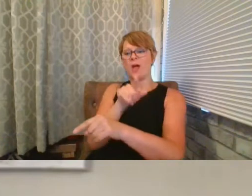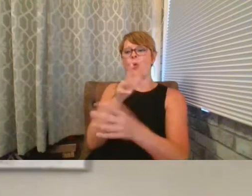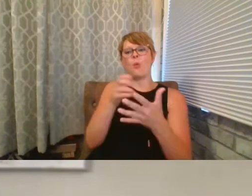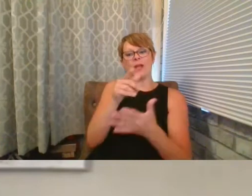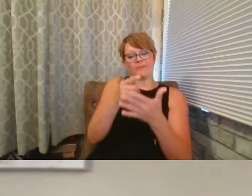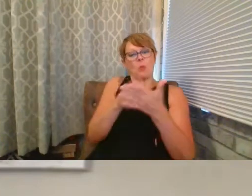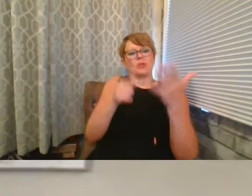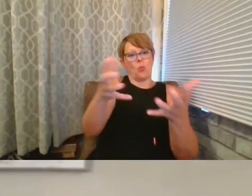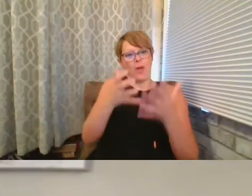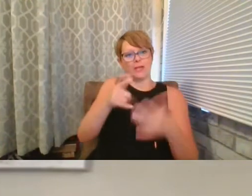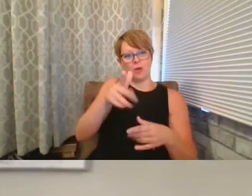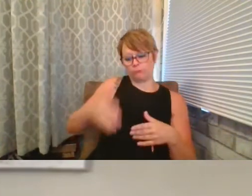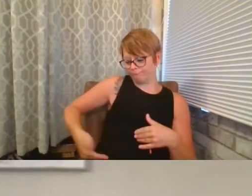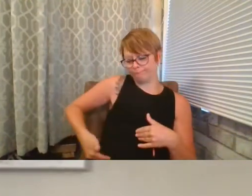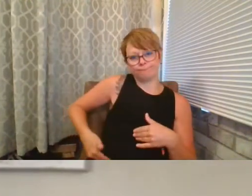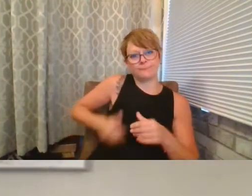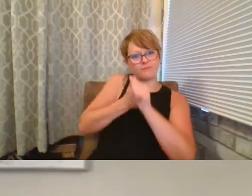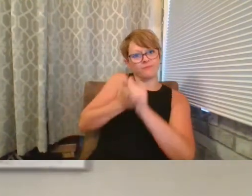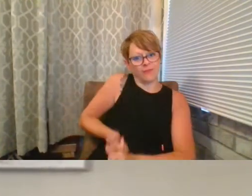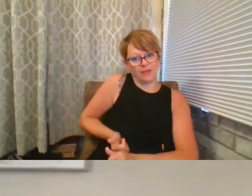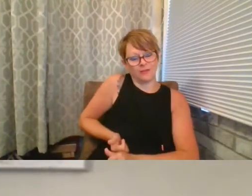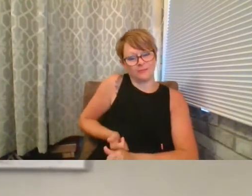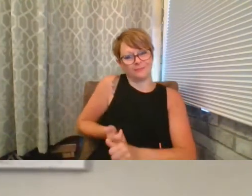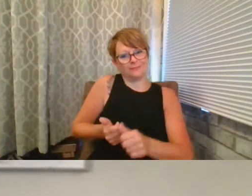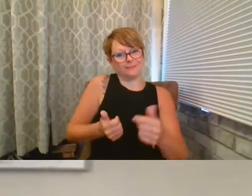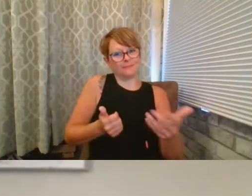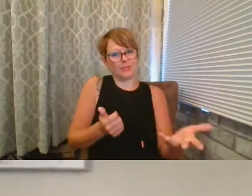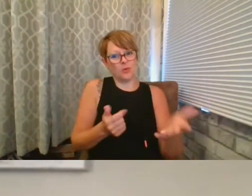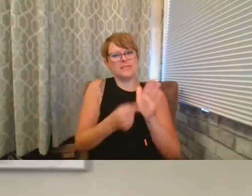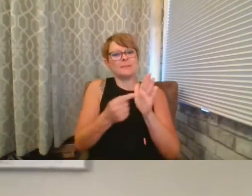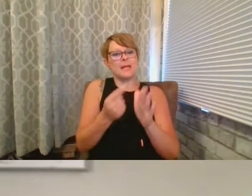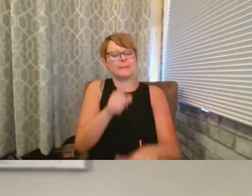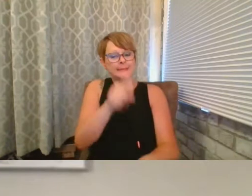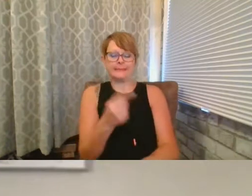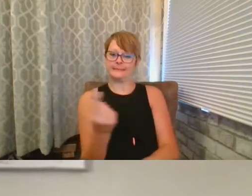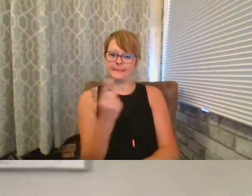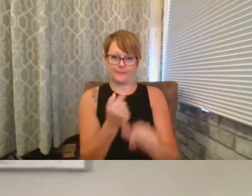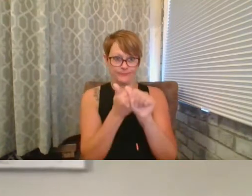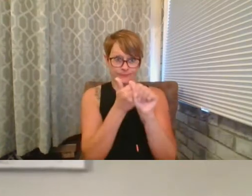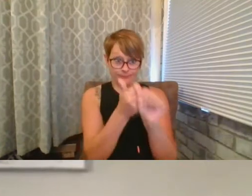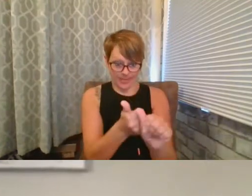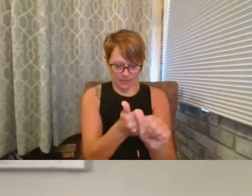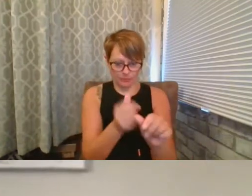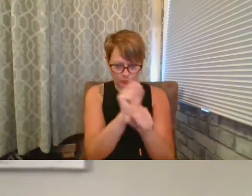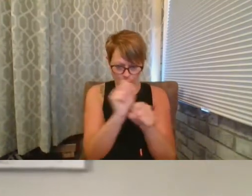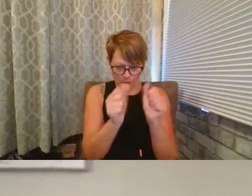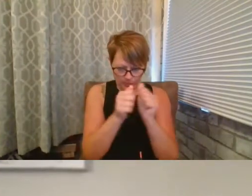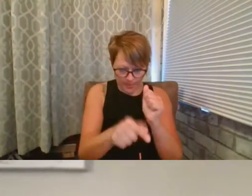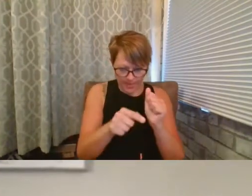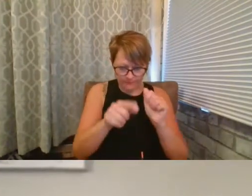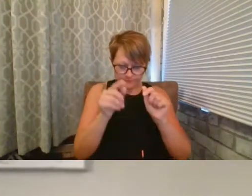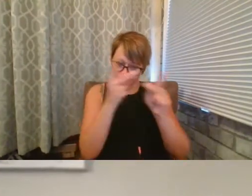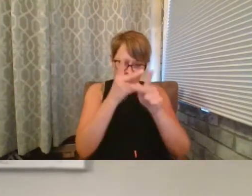necessity in the sense sometimes that we need something to work on, and we started to find creative ways to solve that